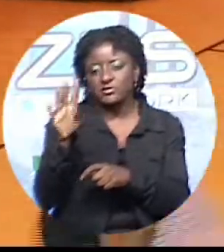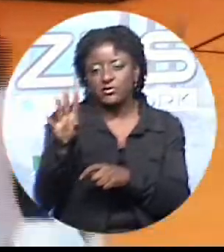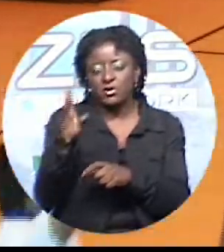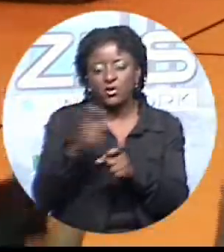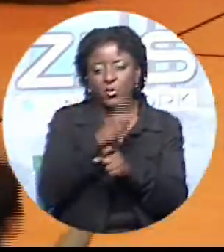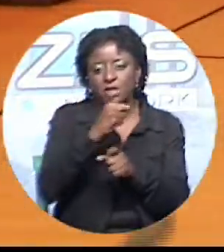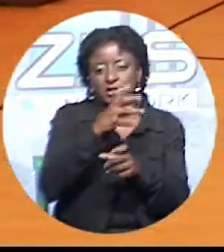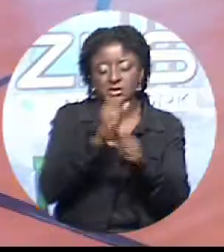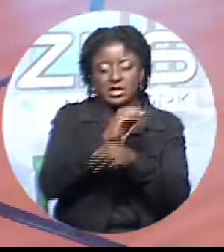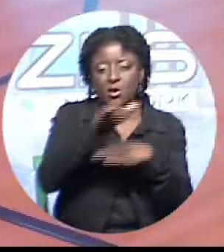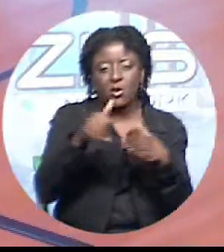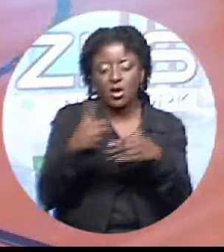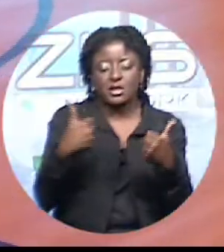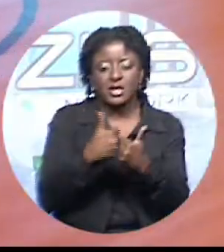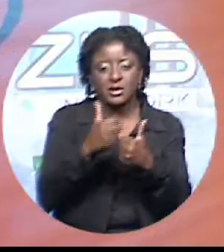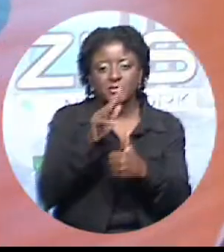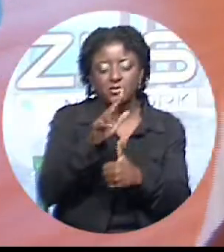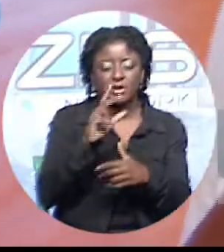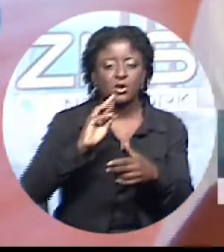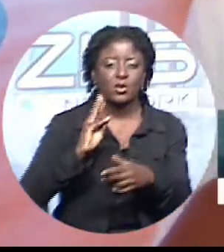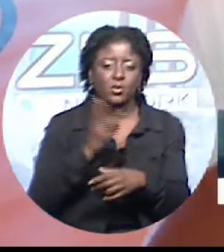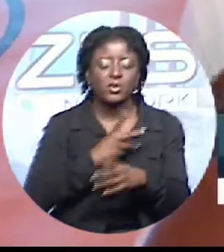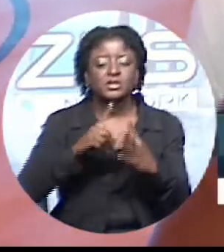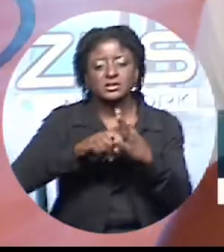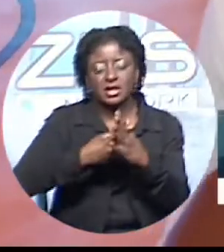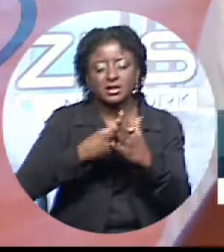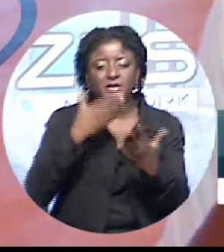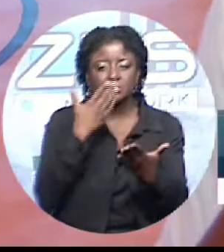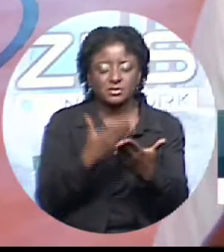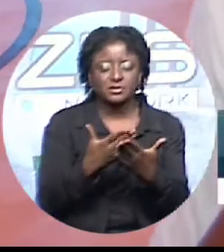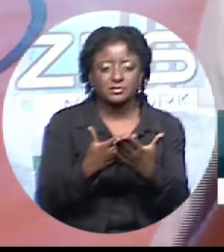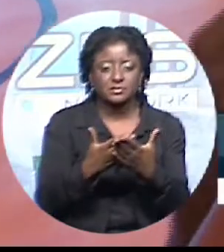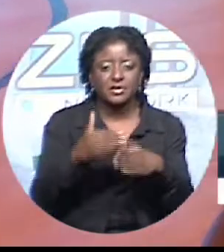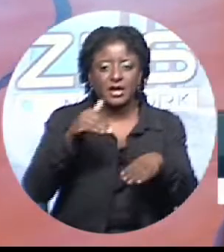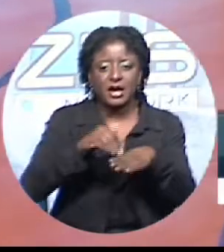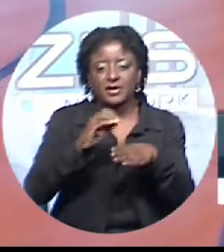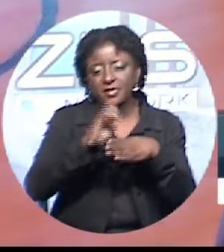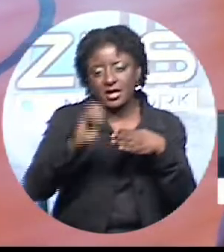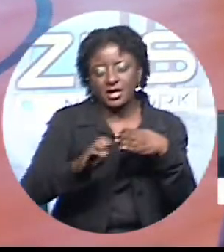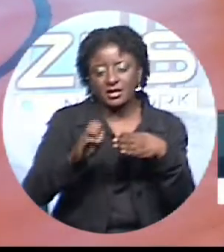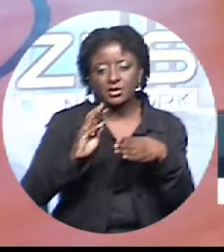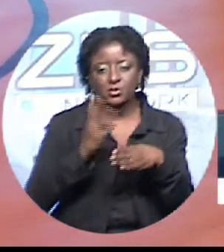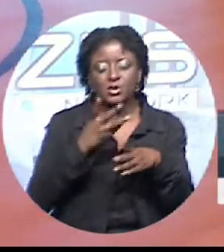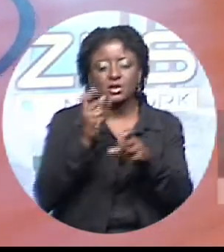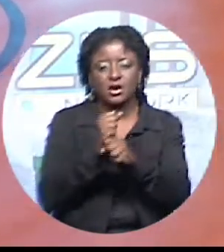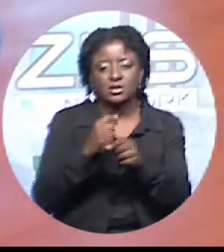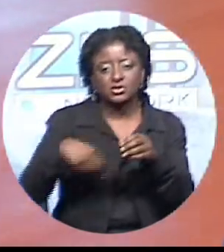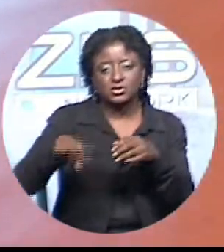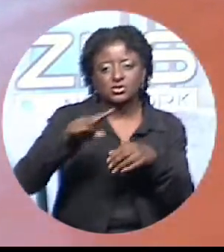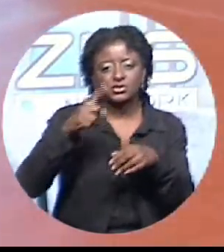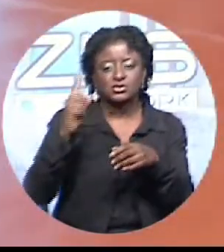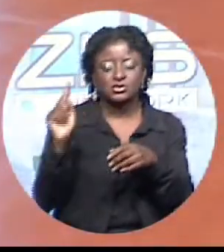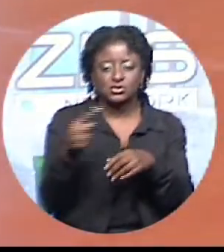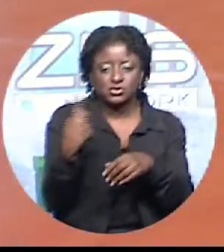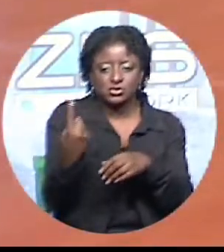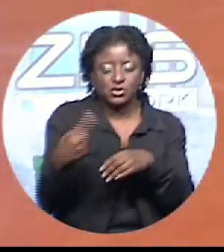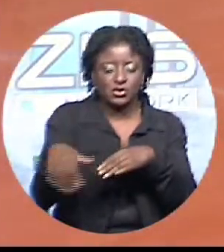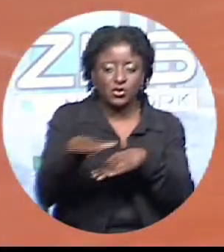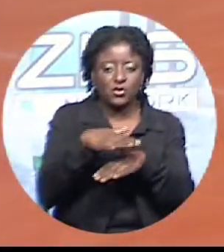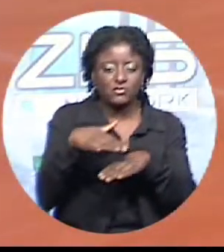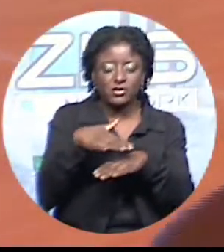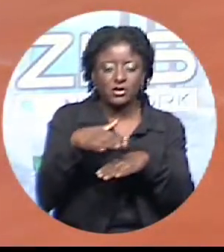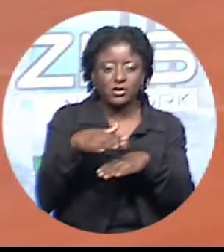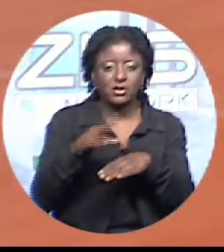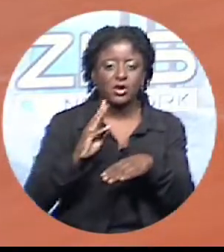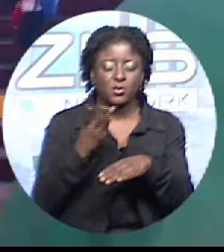winner-take-all, Game 3. We start off really good, then at the end we just getting our turnovers, so we started to slow down and get the ball